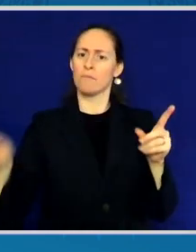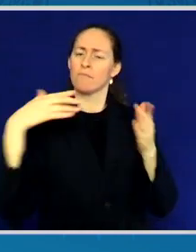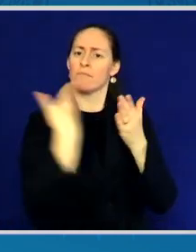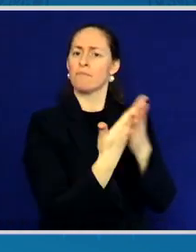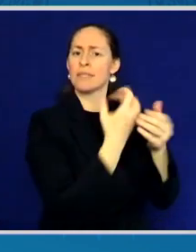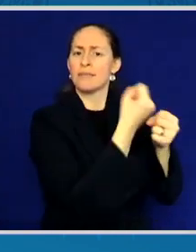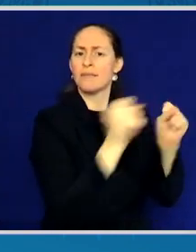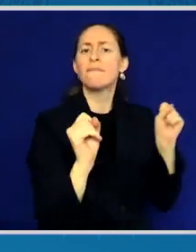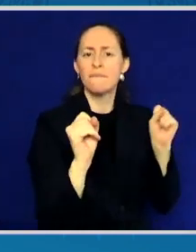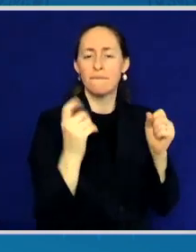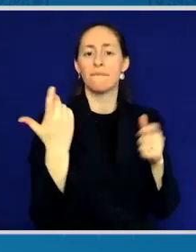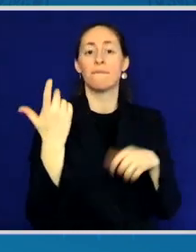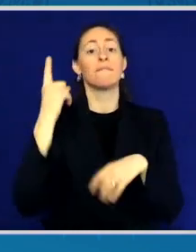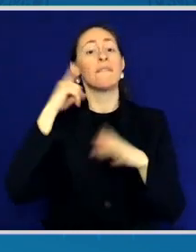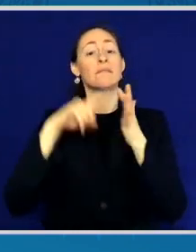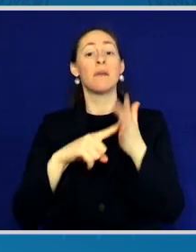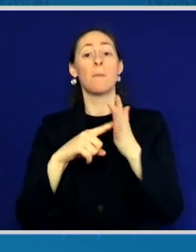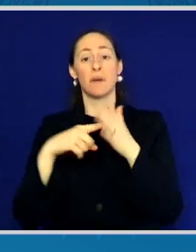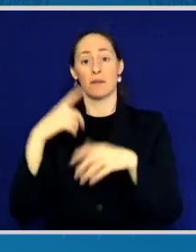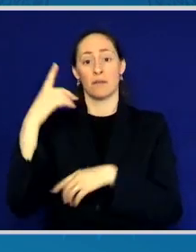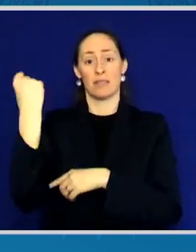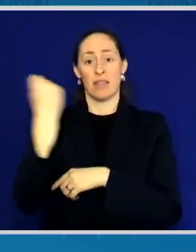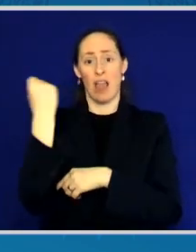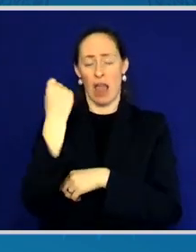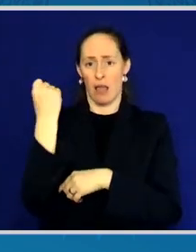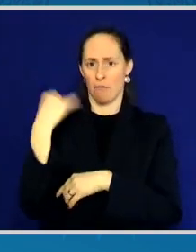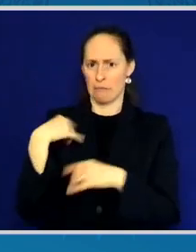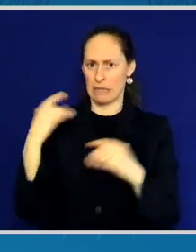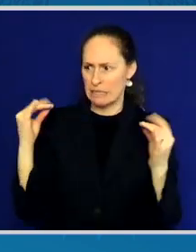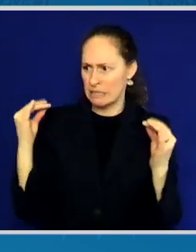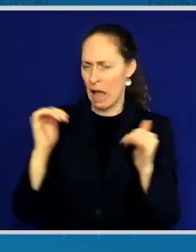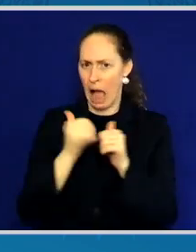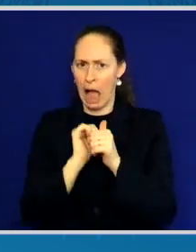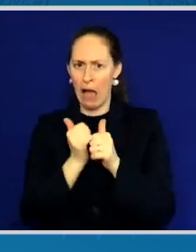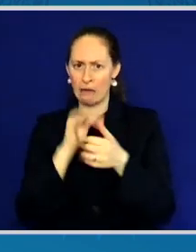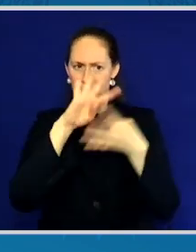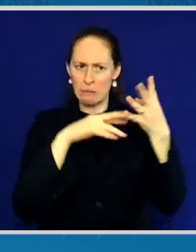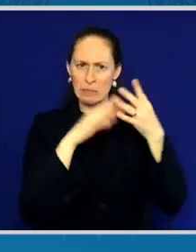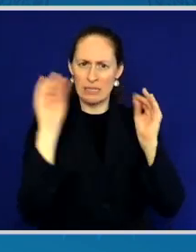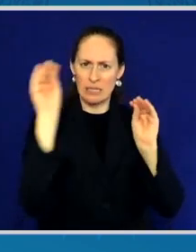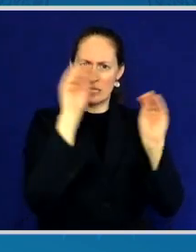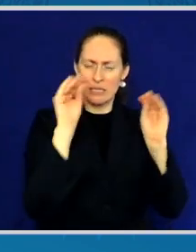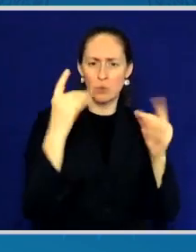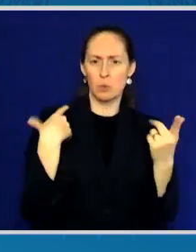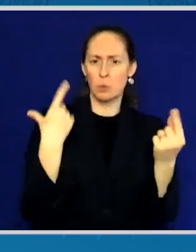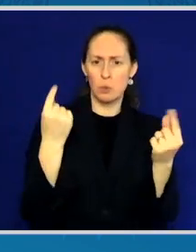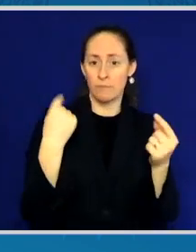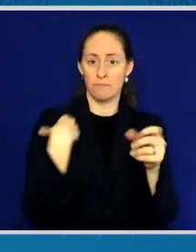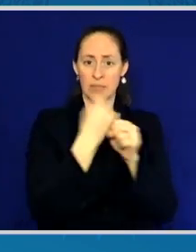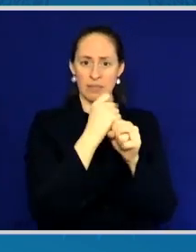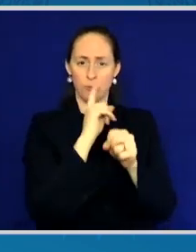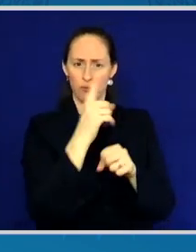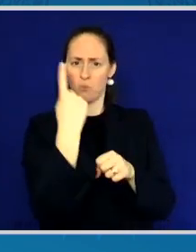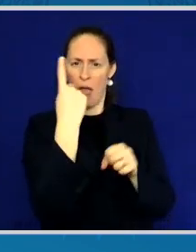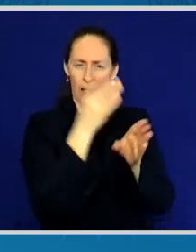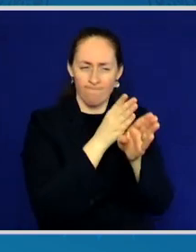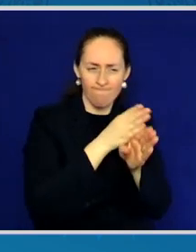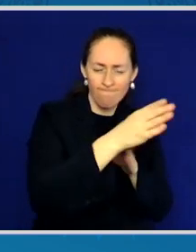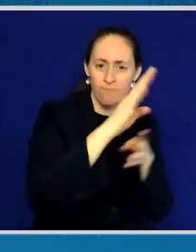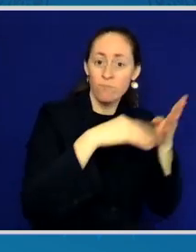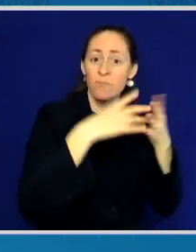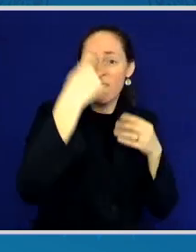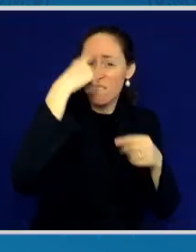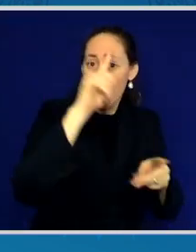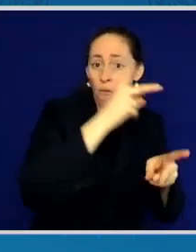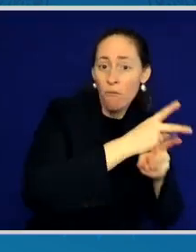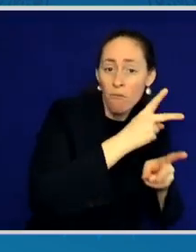said, I didn't know I was going to be doing management work, writing schedules. And on Saturday, I wrote a schedule for maintenance. So yeah, it's been a challenge